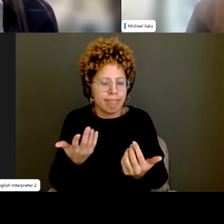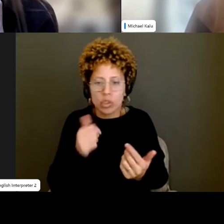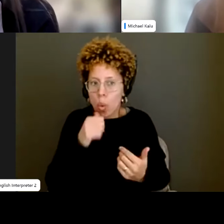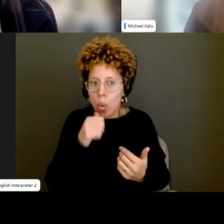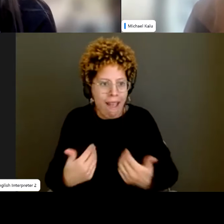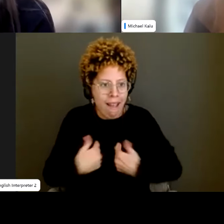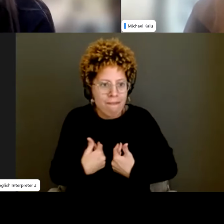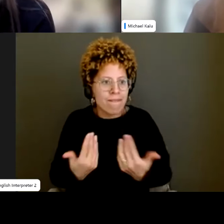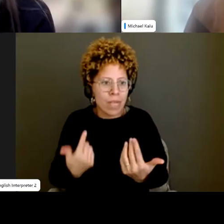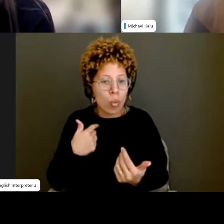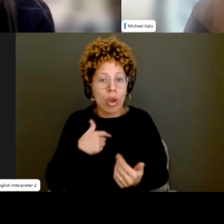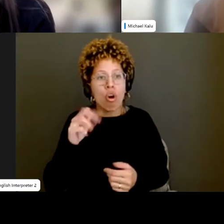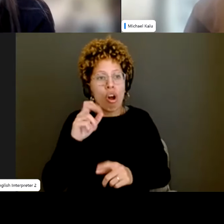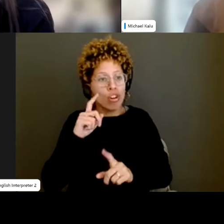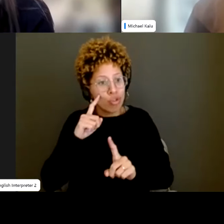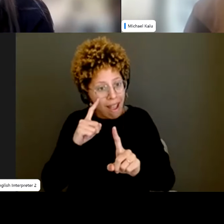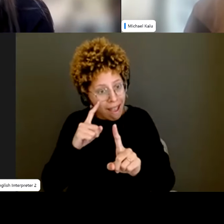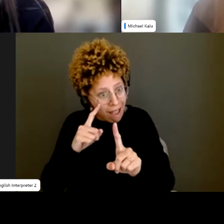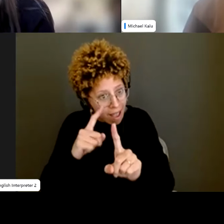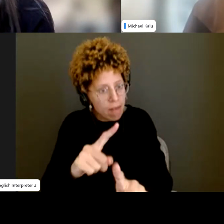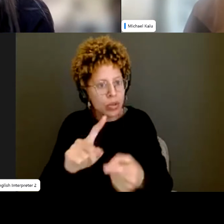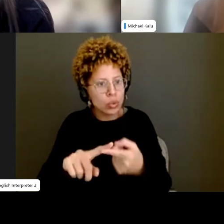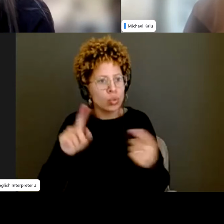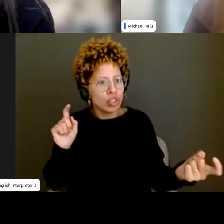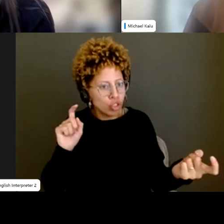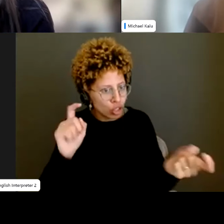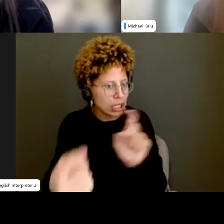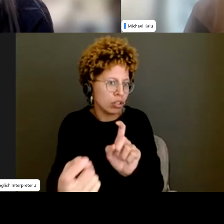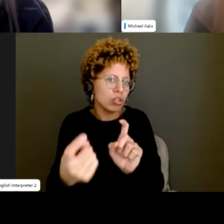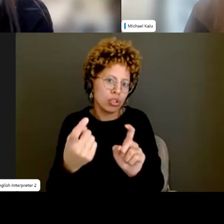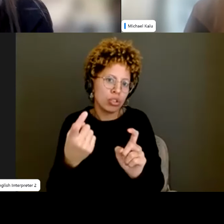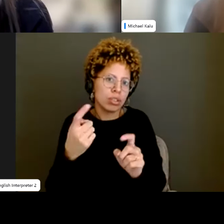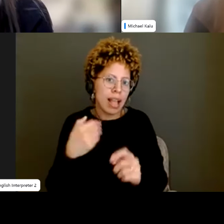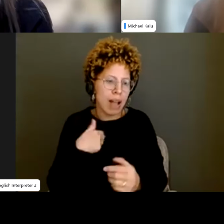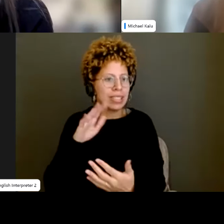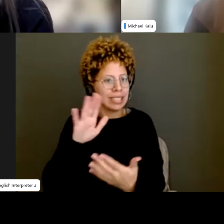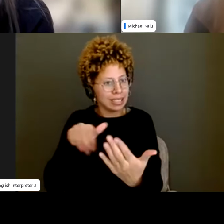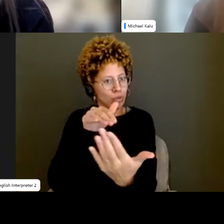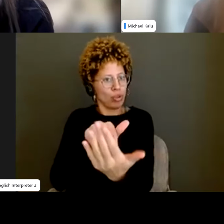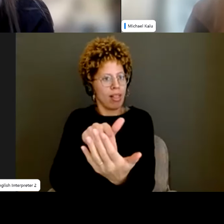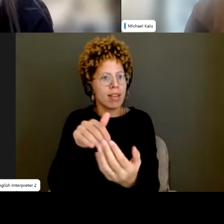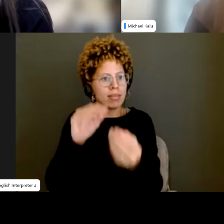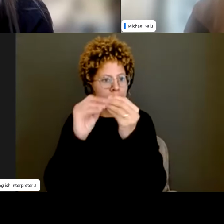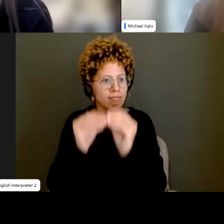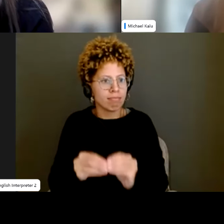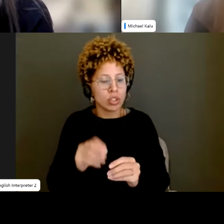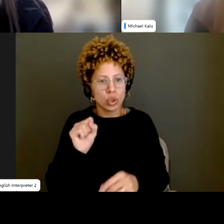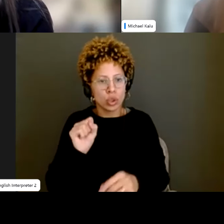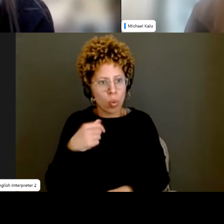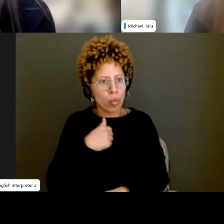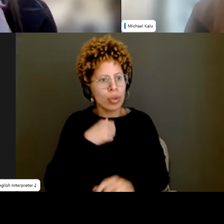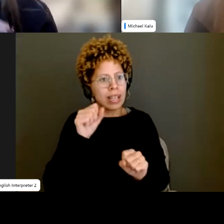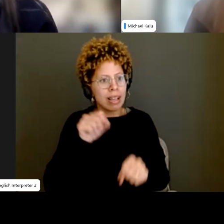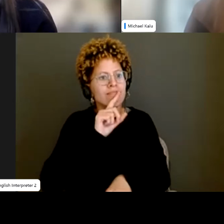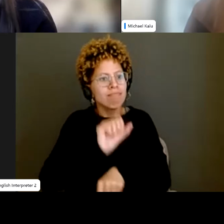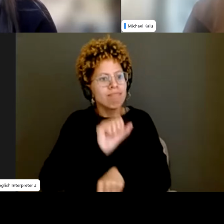one thing that we're striving and moving forward to is how do we change that dynamic and to find out the extent of the problem so we can better address